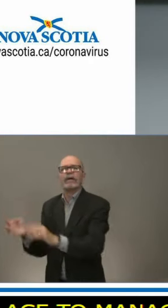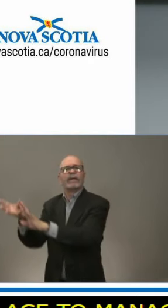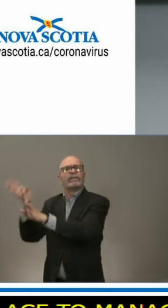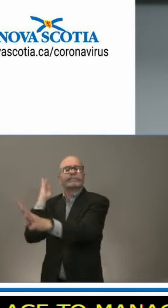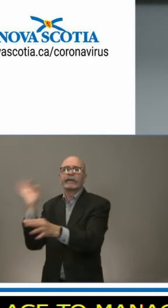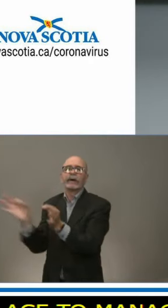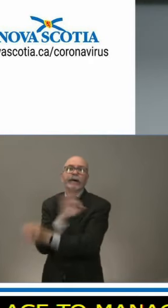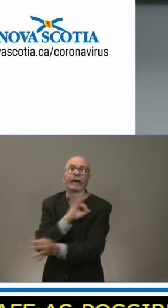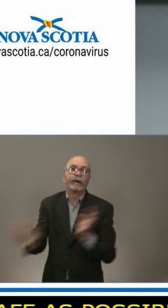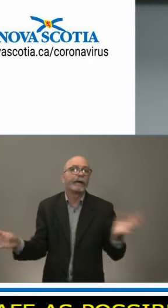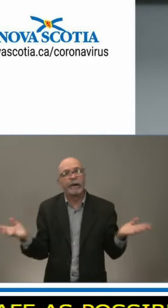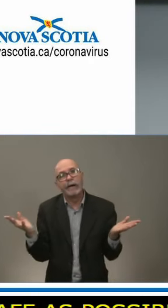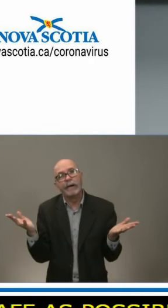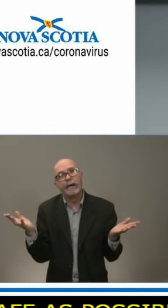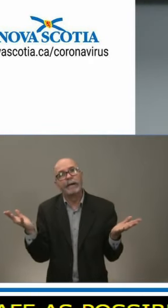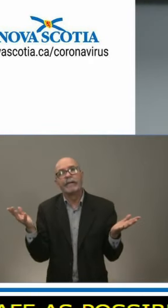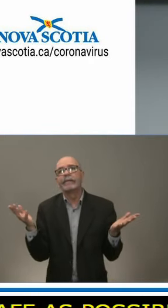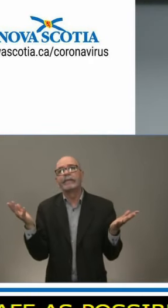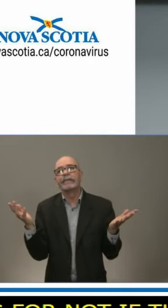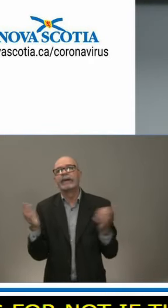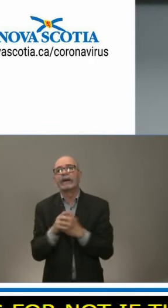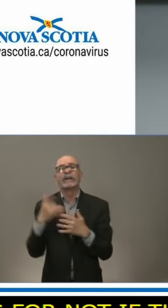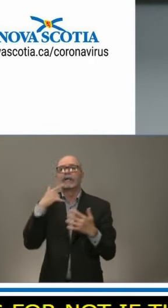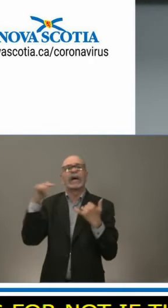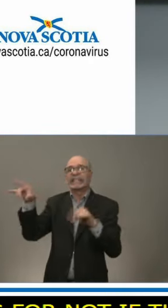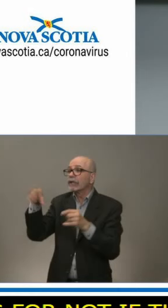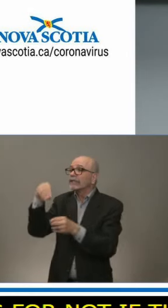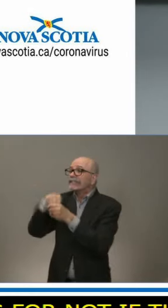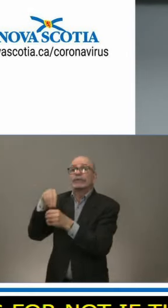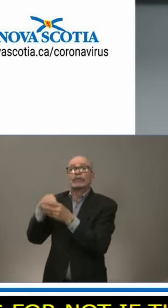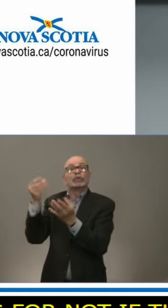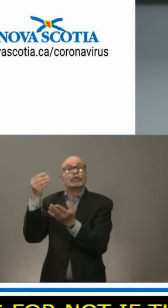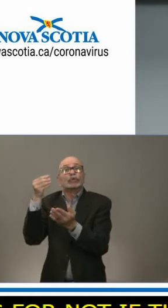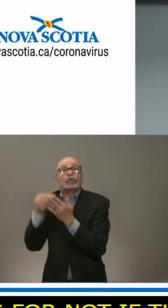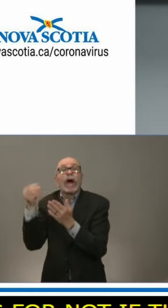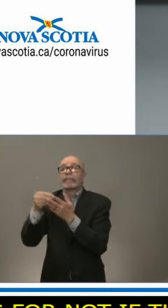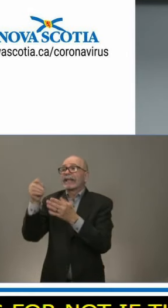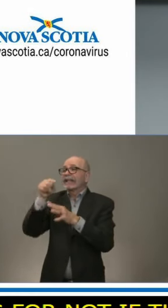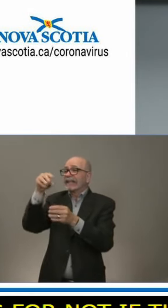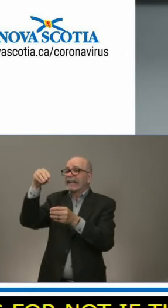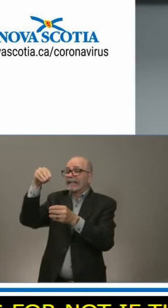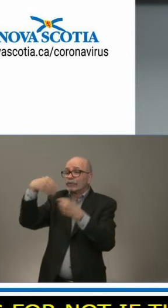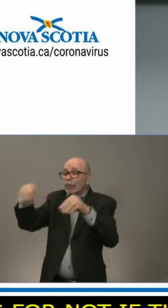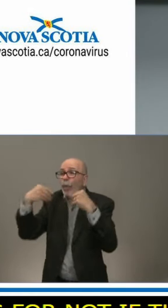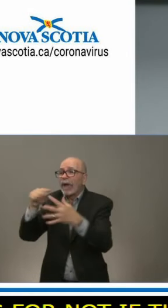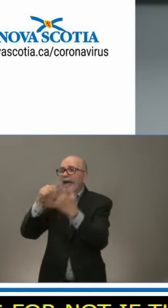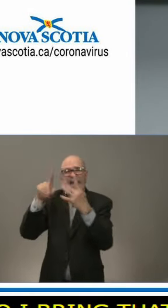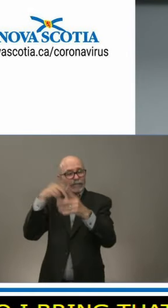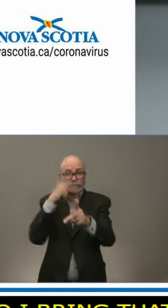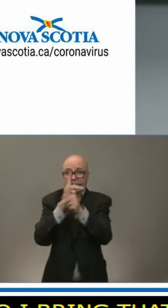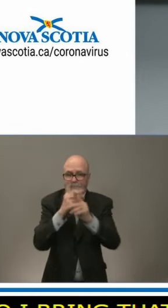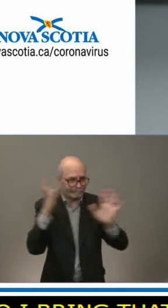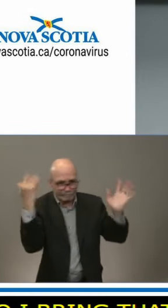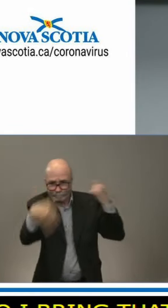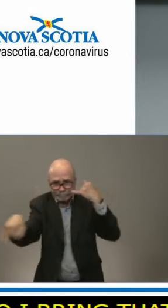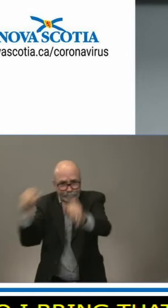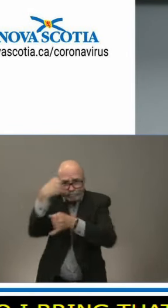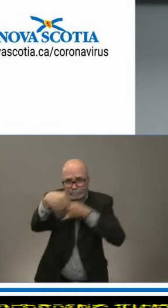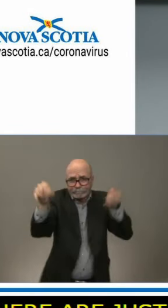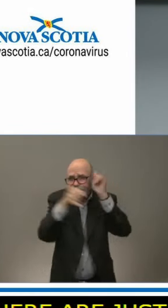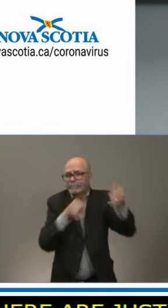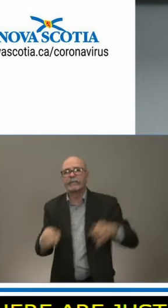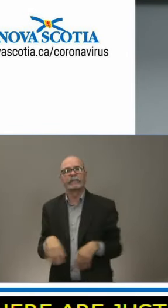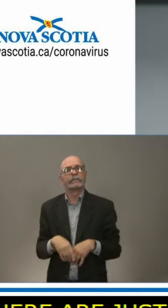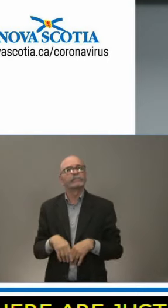example that there are just too many instances of people still not getting it. And by doing that, you're putting us all